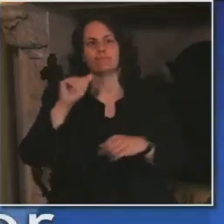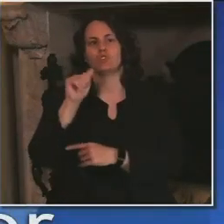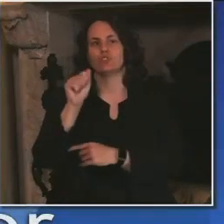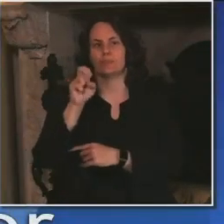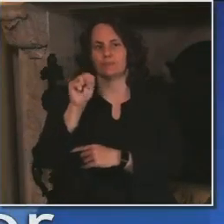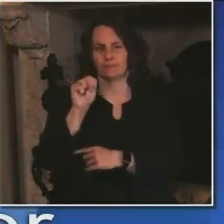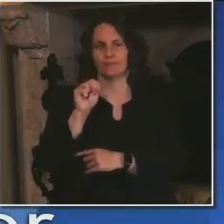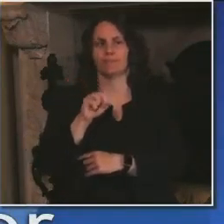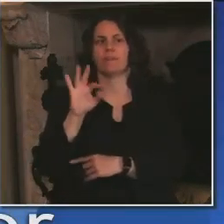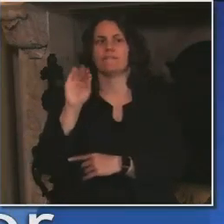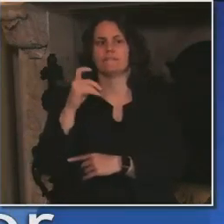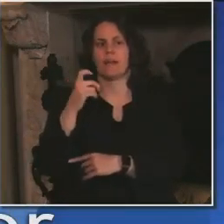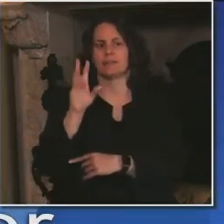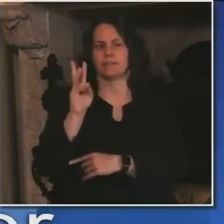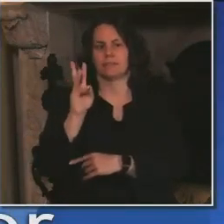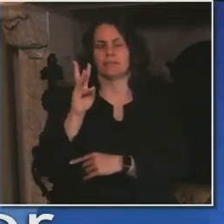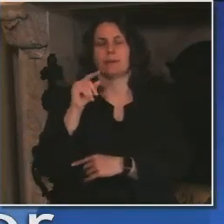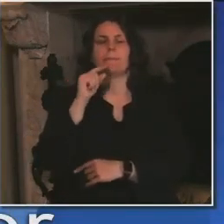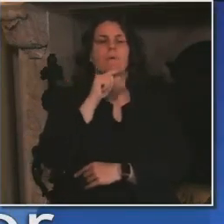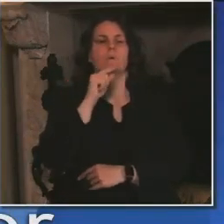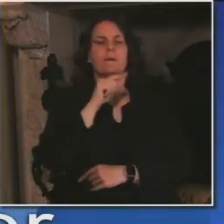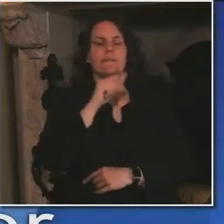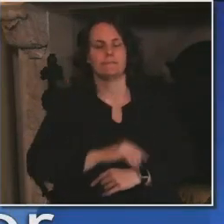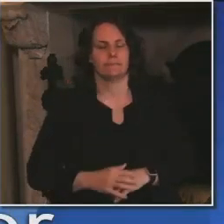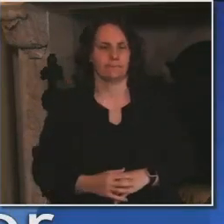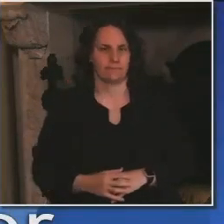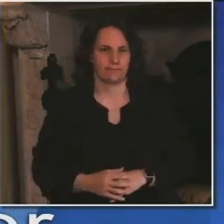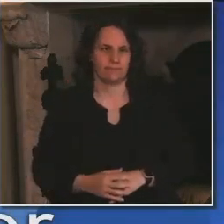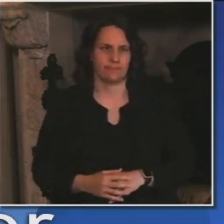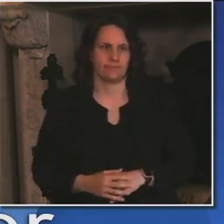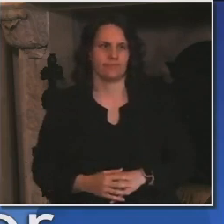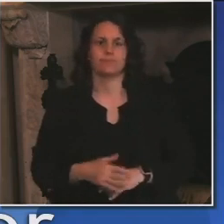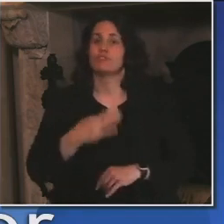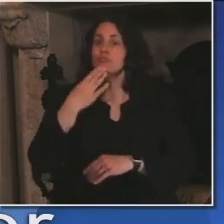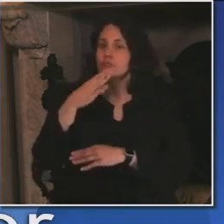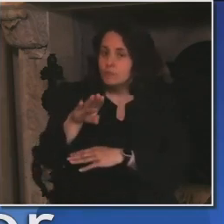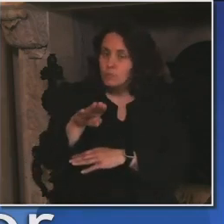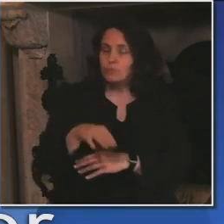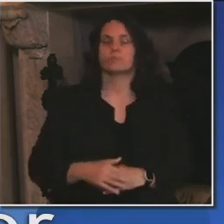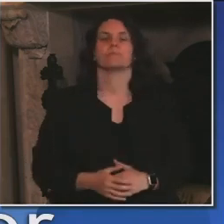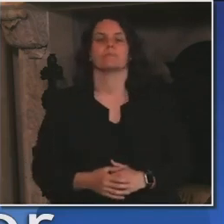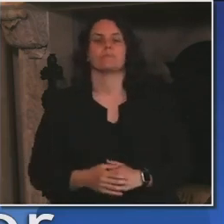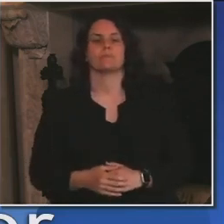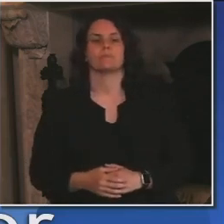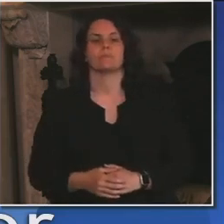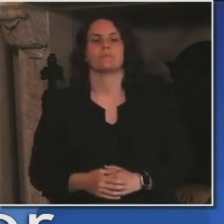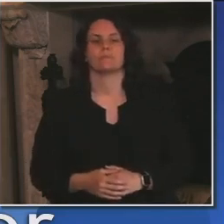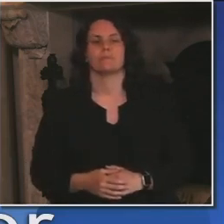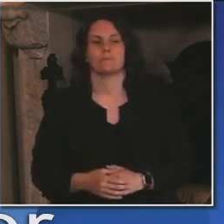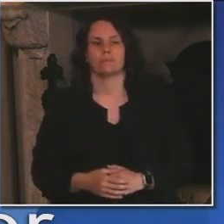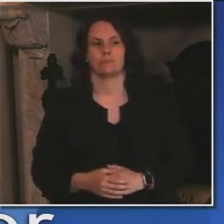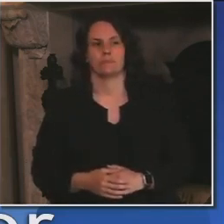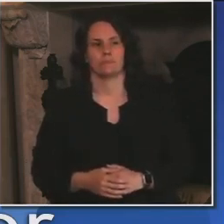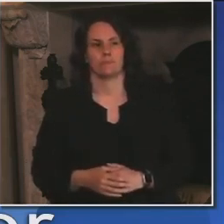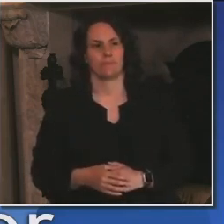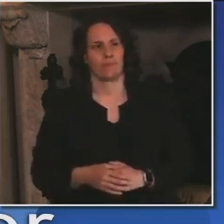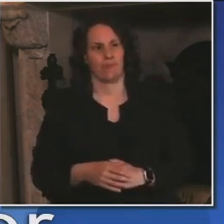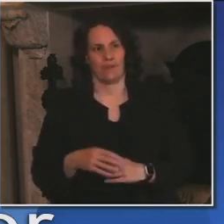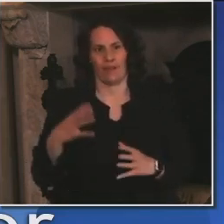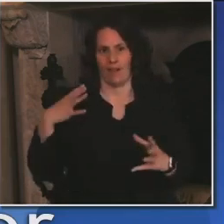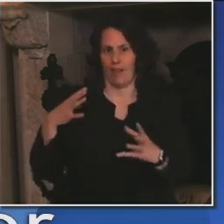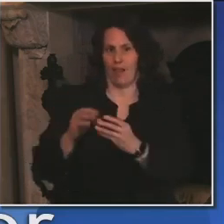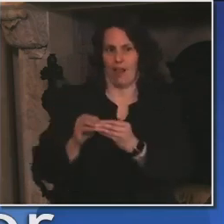6 in Milwaukee. Jason? Good afternoon. We've got so many questions on unemployment benefits,